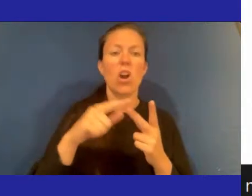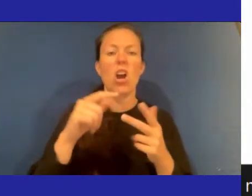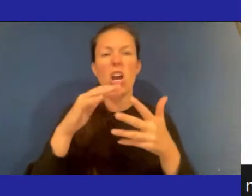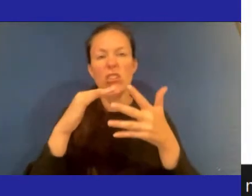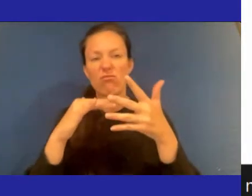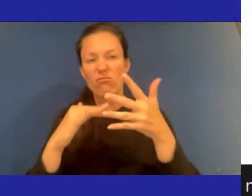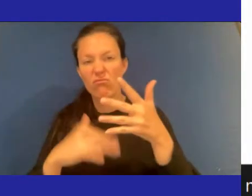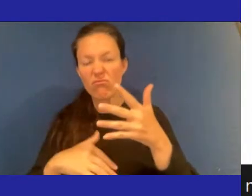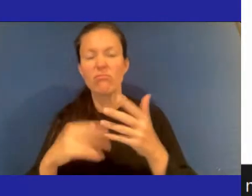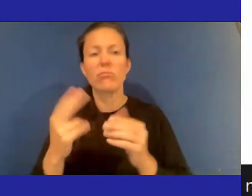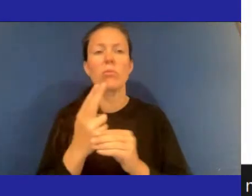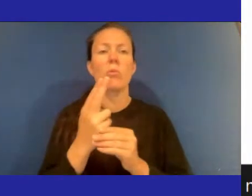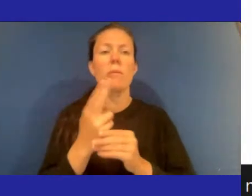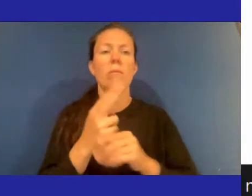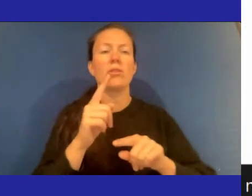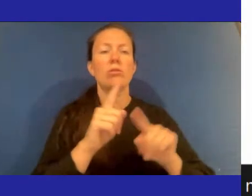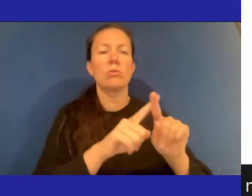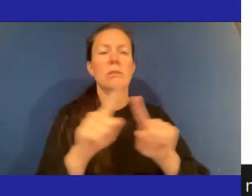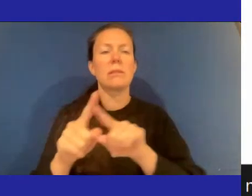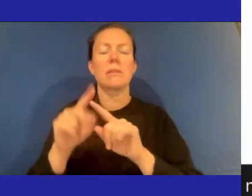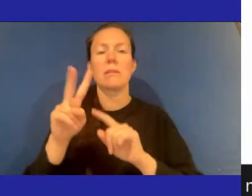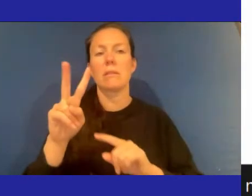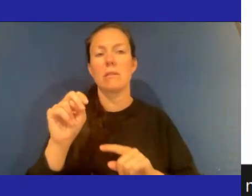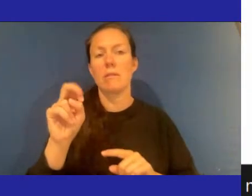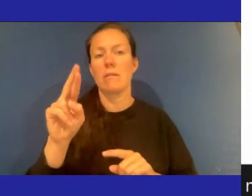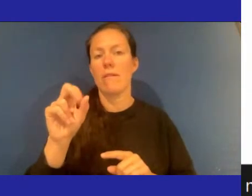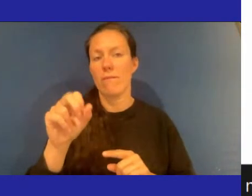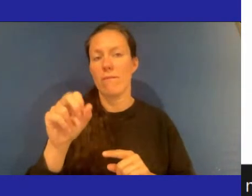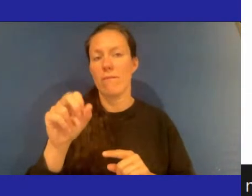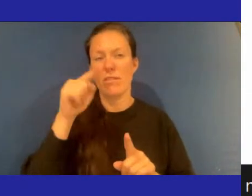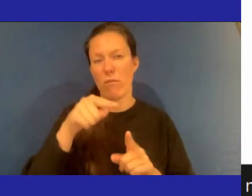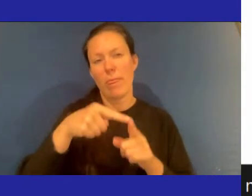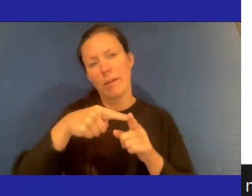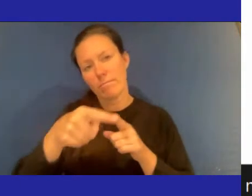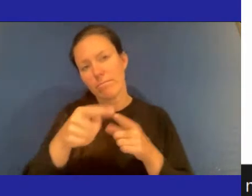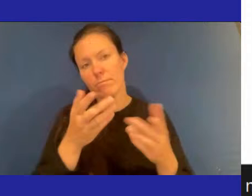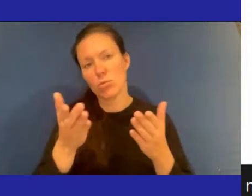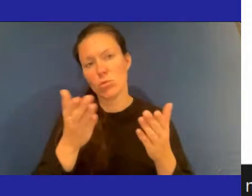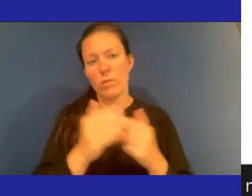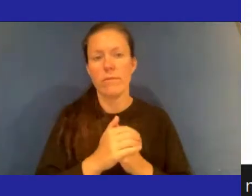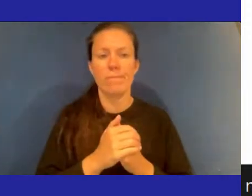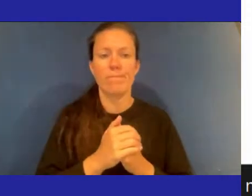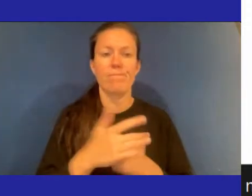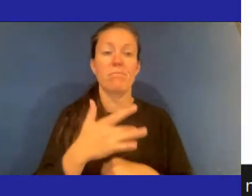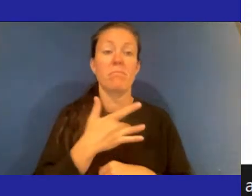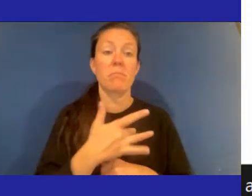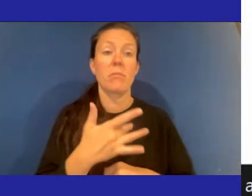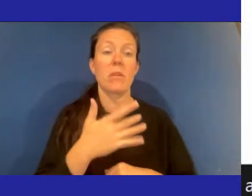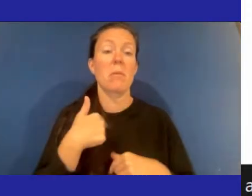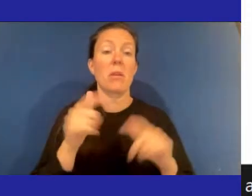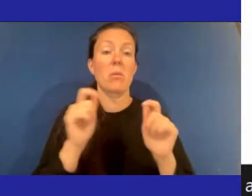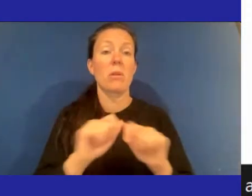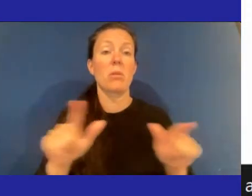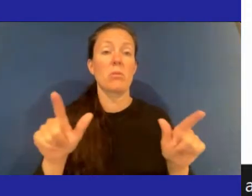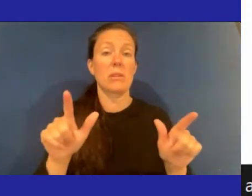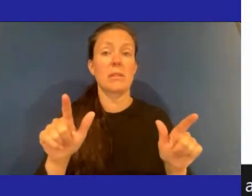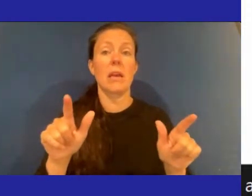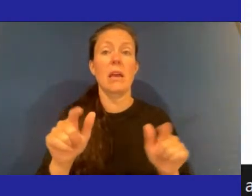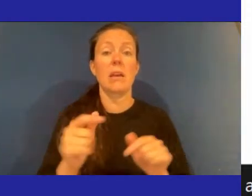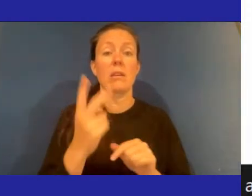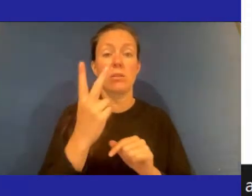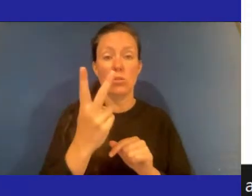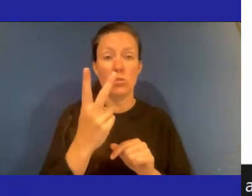a pool of vendors for these specialized services. Normally we send out to our joint venture